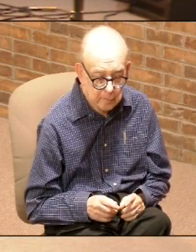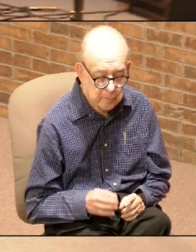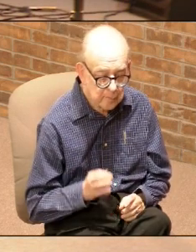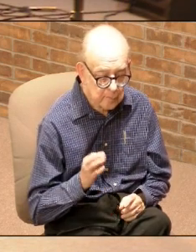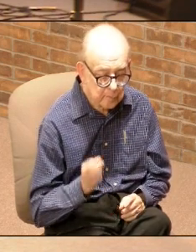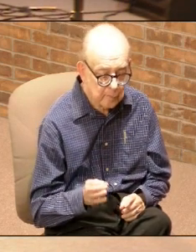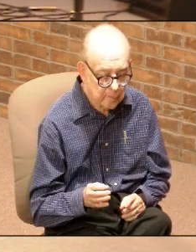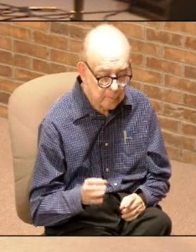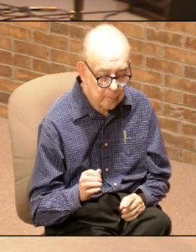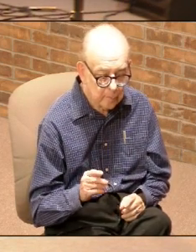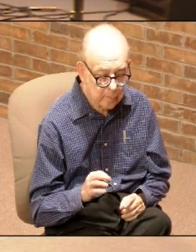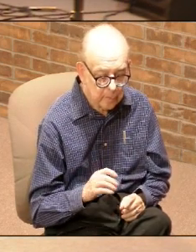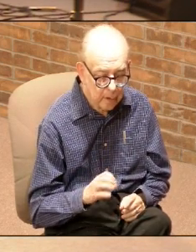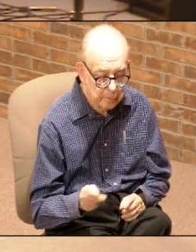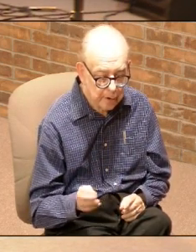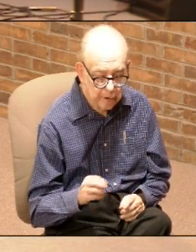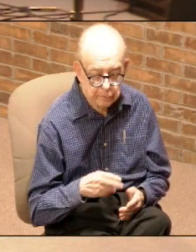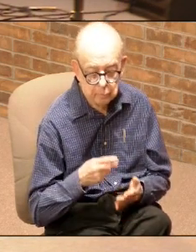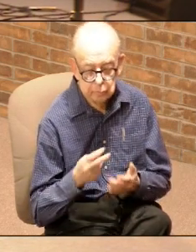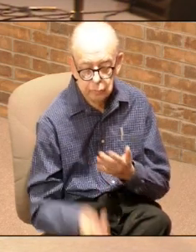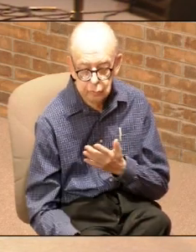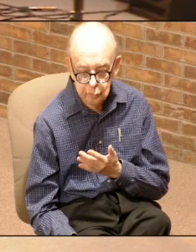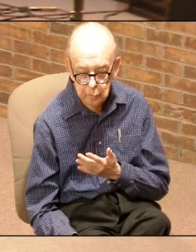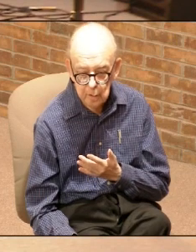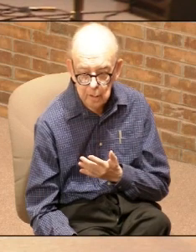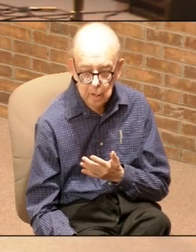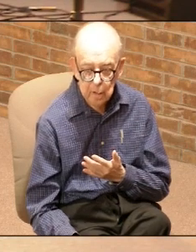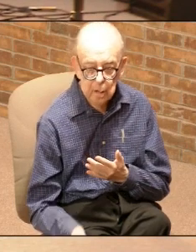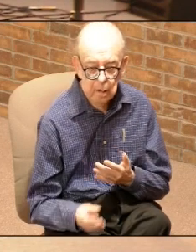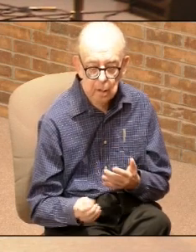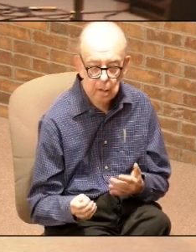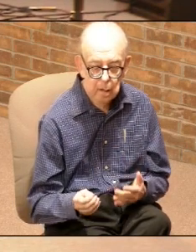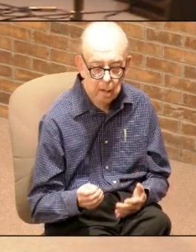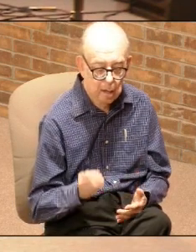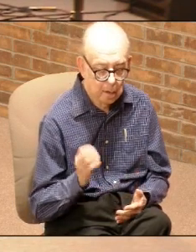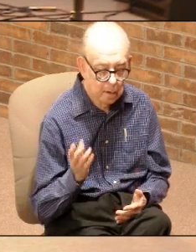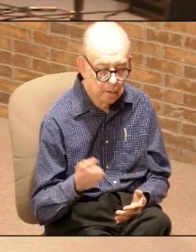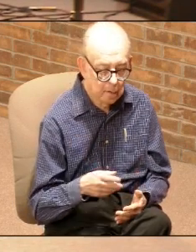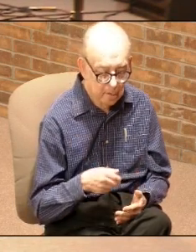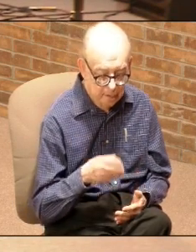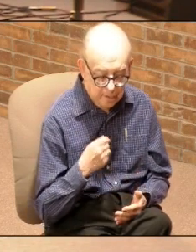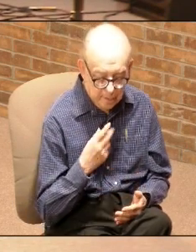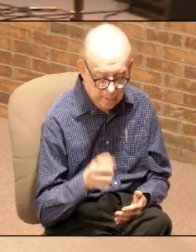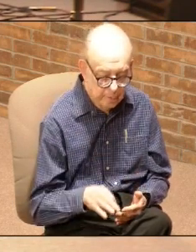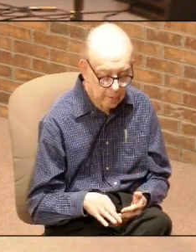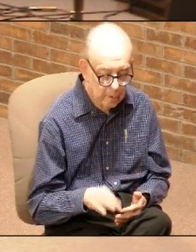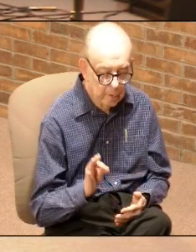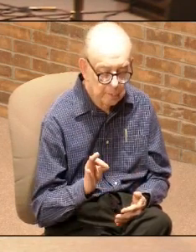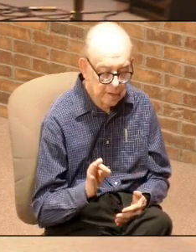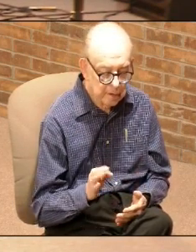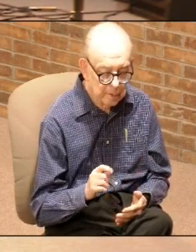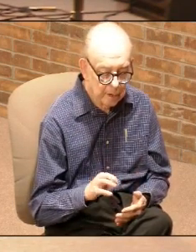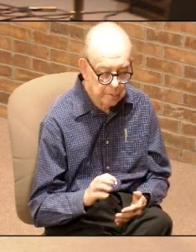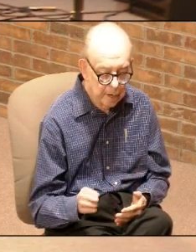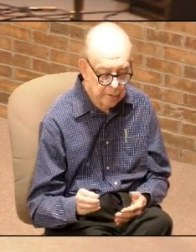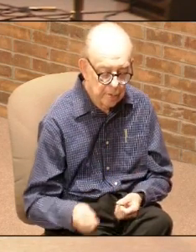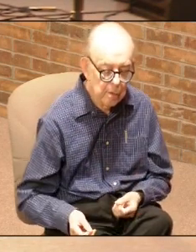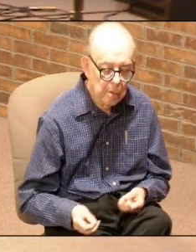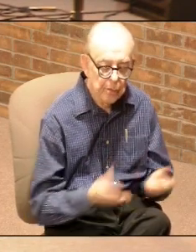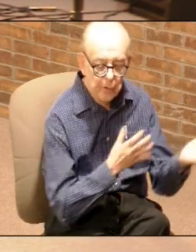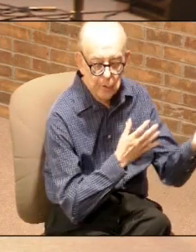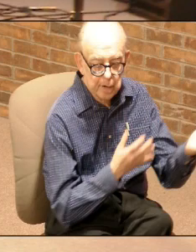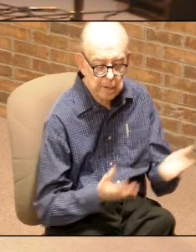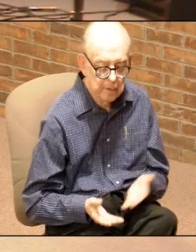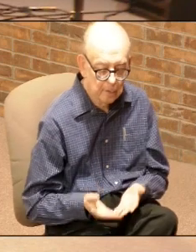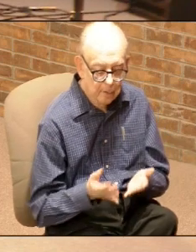Eventually that branch falls away. And he says that he will pick that branch up and throw it in the fire.